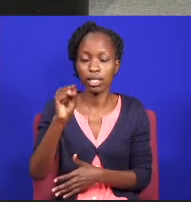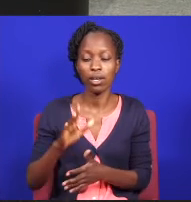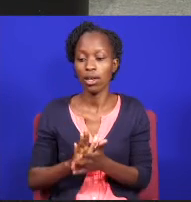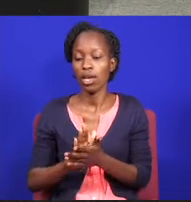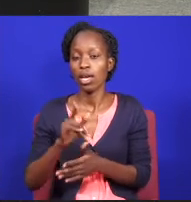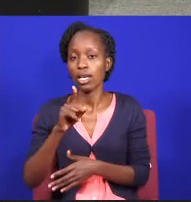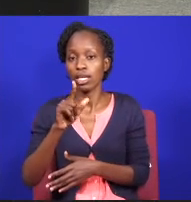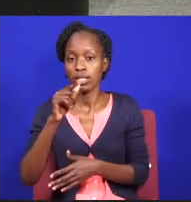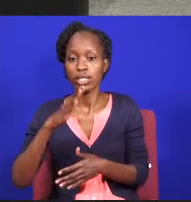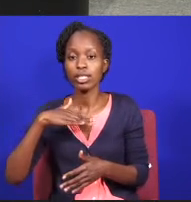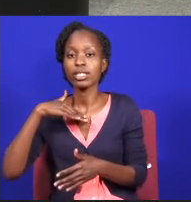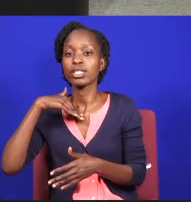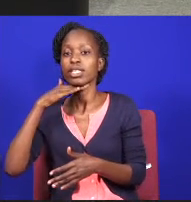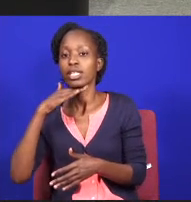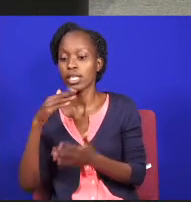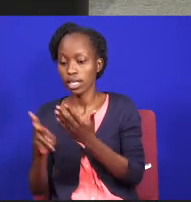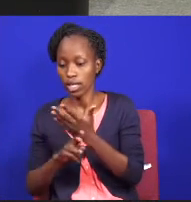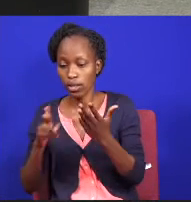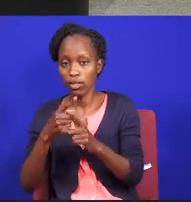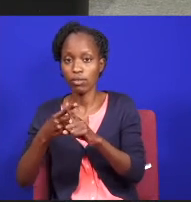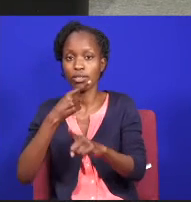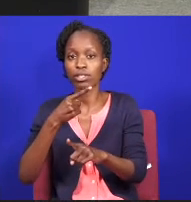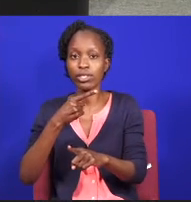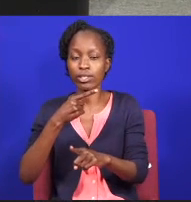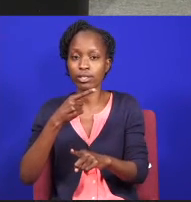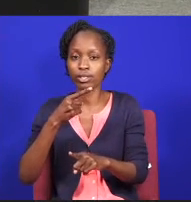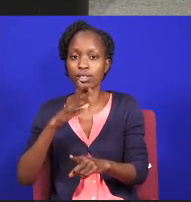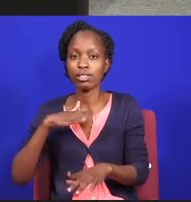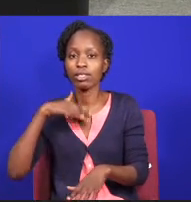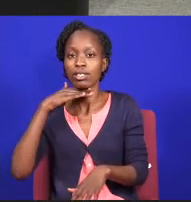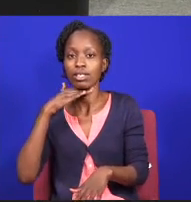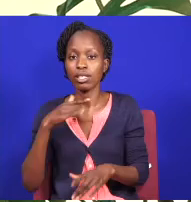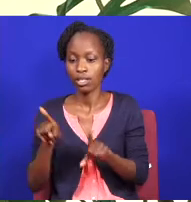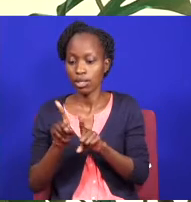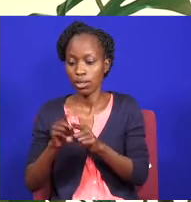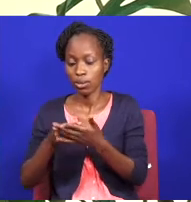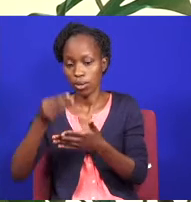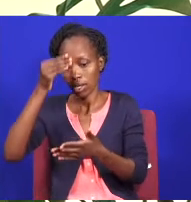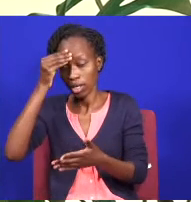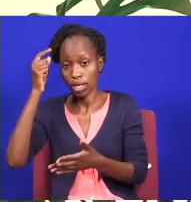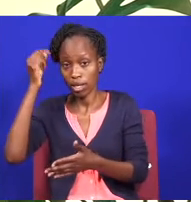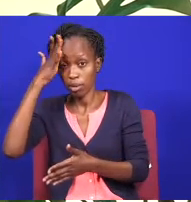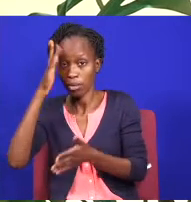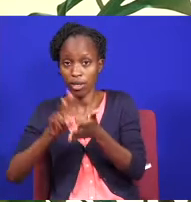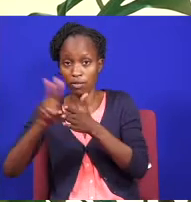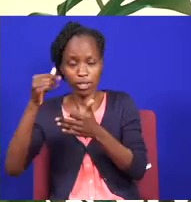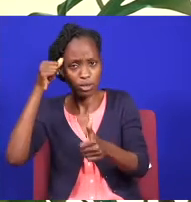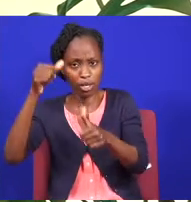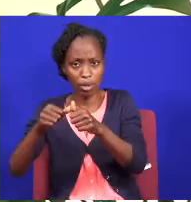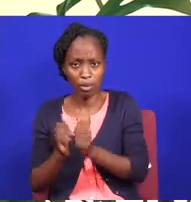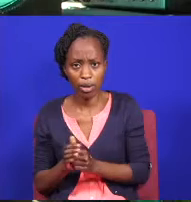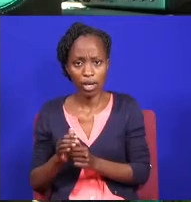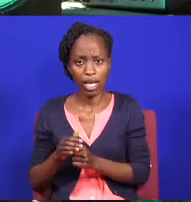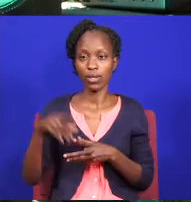was raised from the dead by Jesus, and that is what we learned. We also learned a memory verse. Do you remember? What was